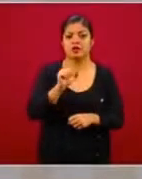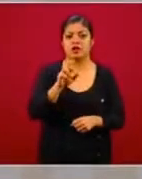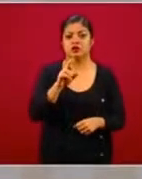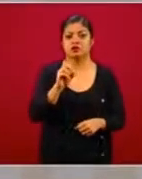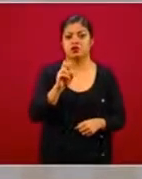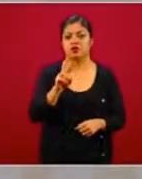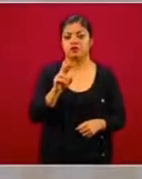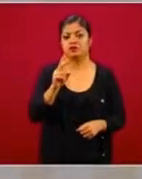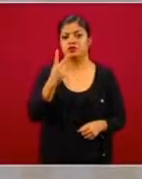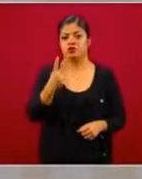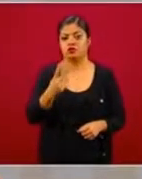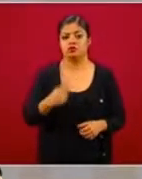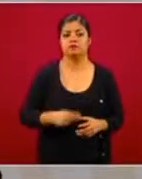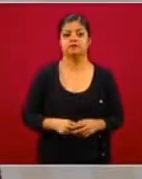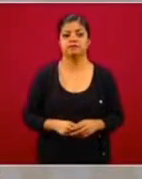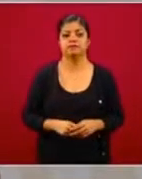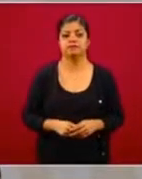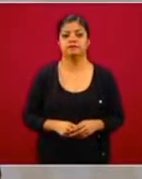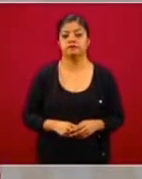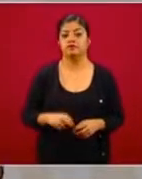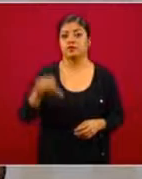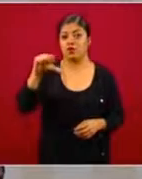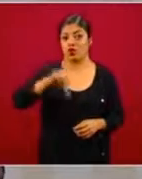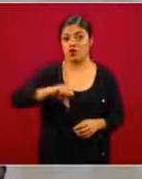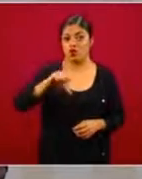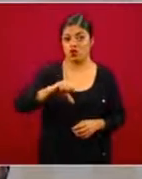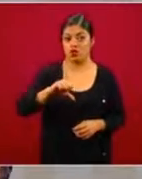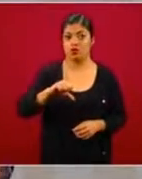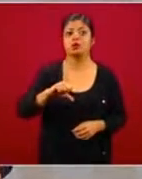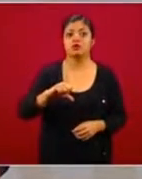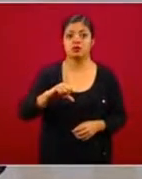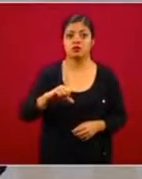the COVID-19 situation.